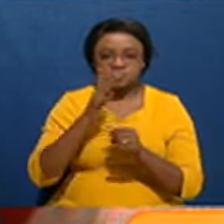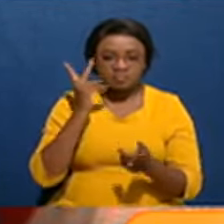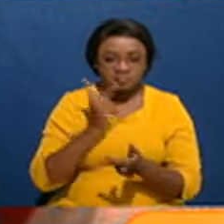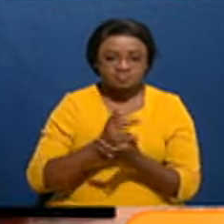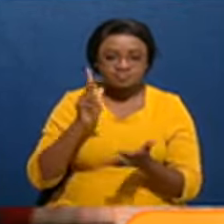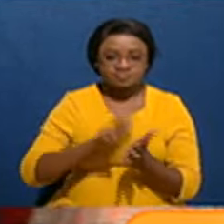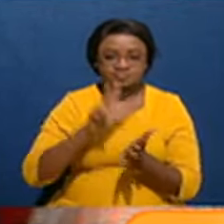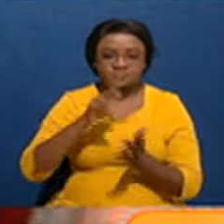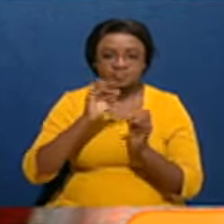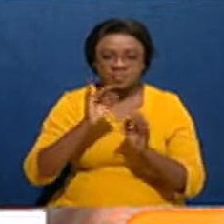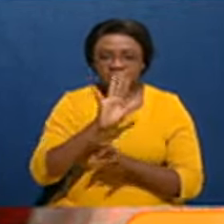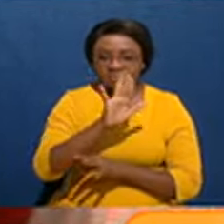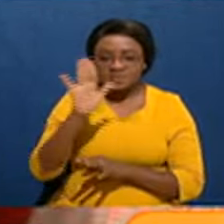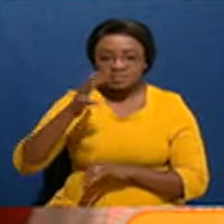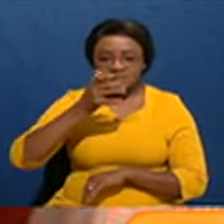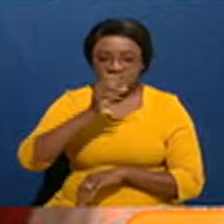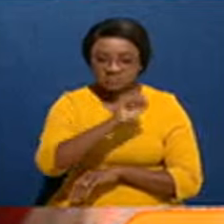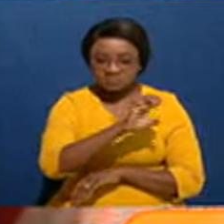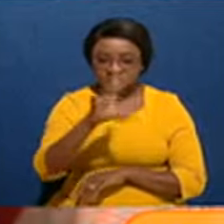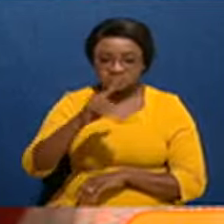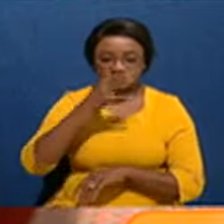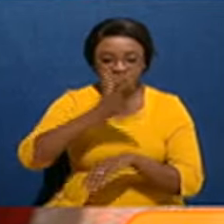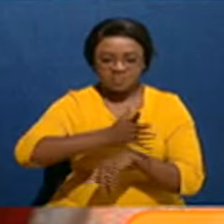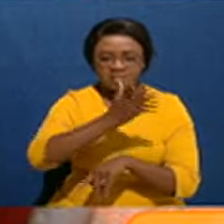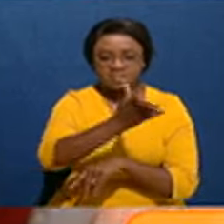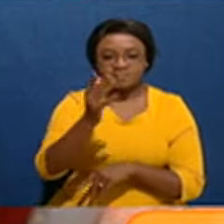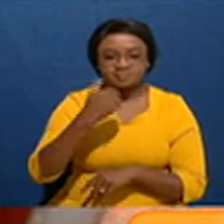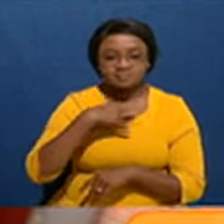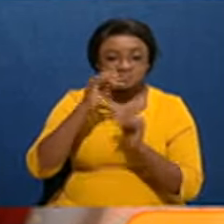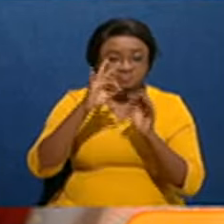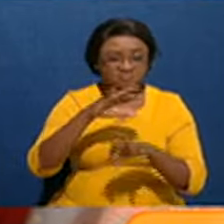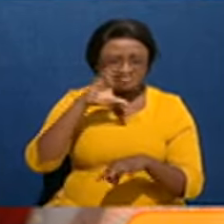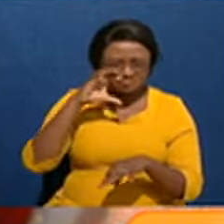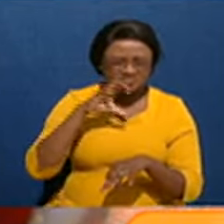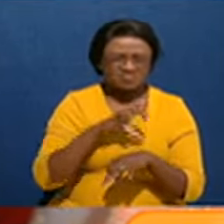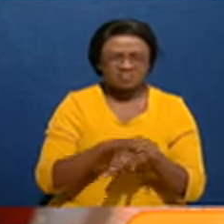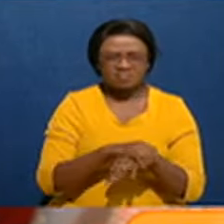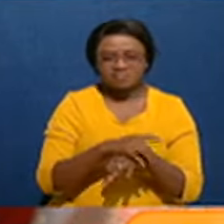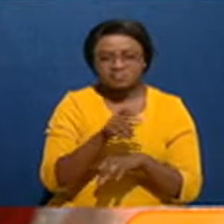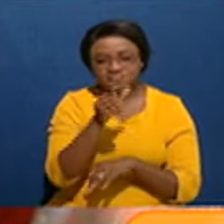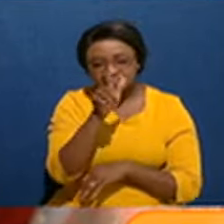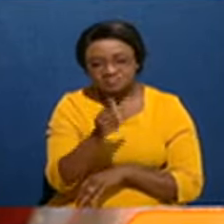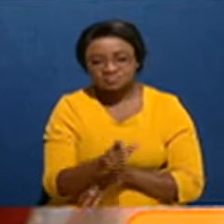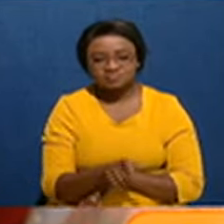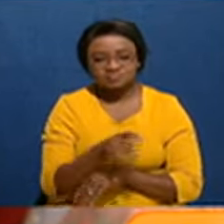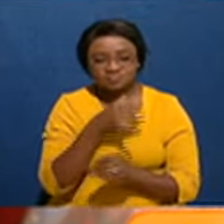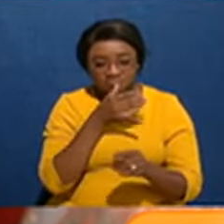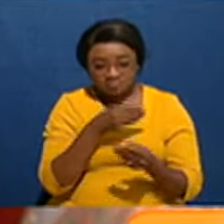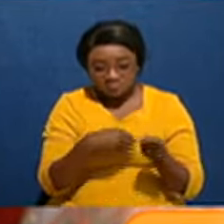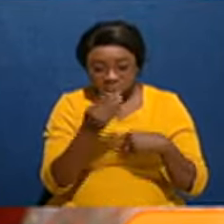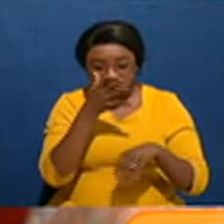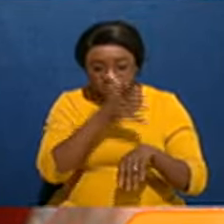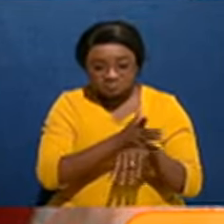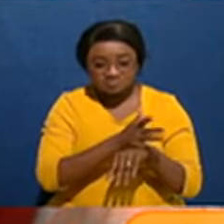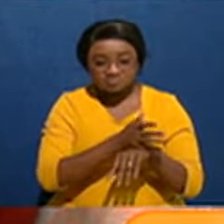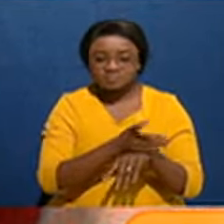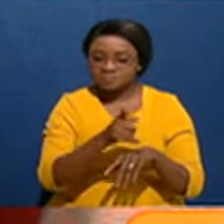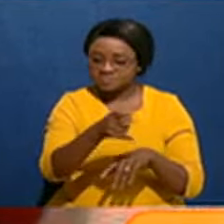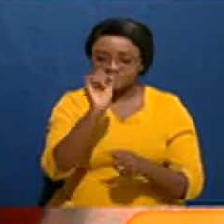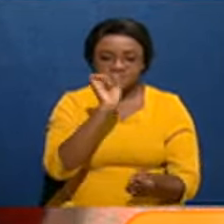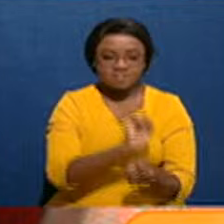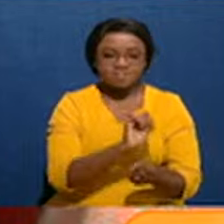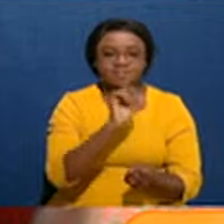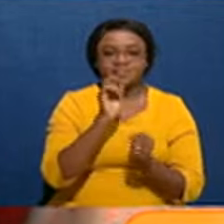seeds are also being faked. And where we find culprits, we'll ensure that we apprehend them. And